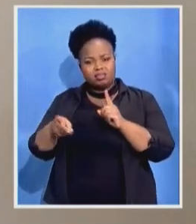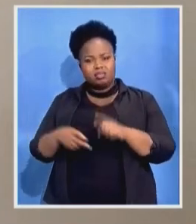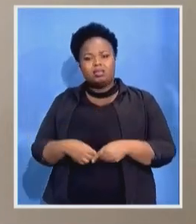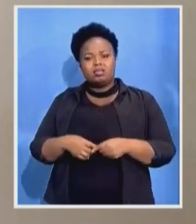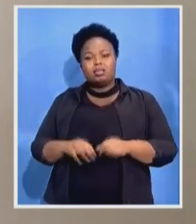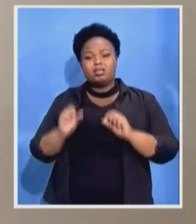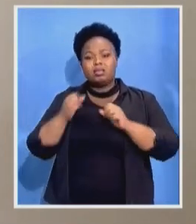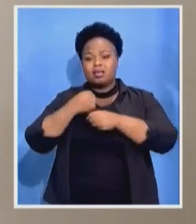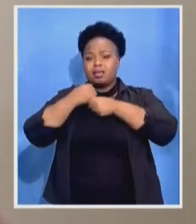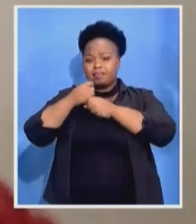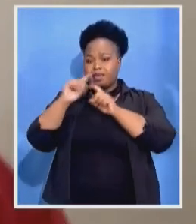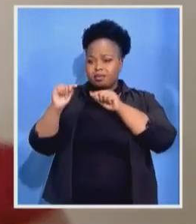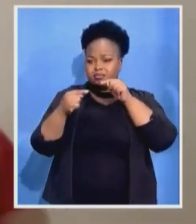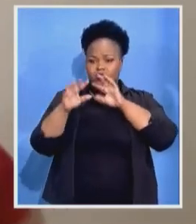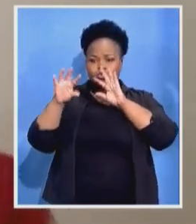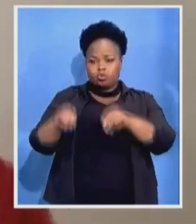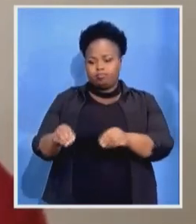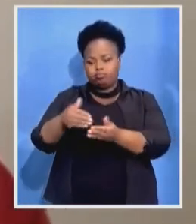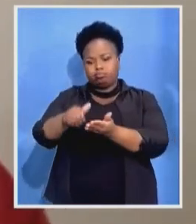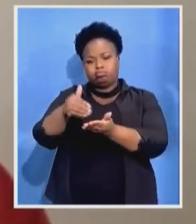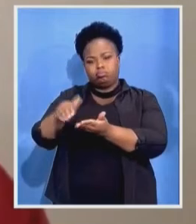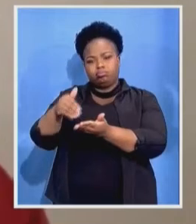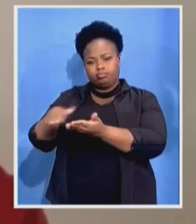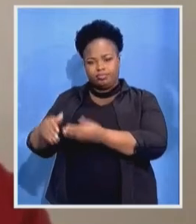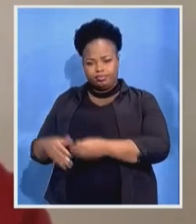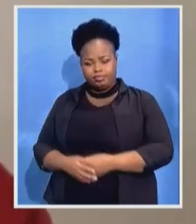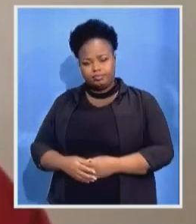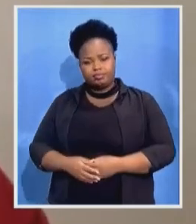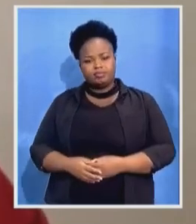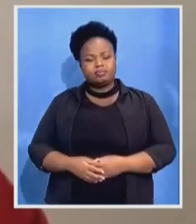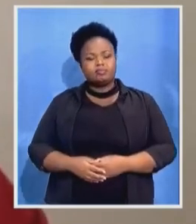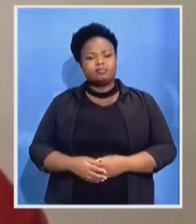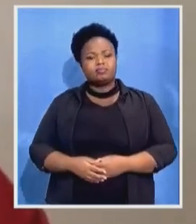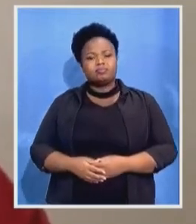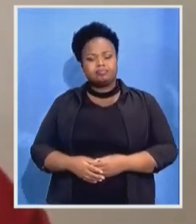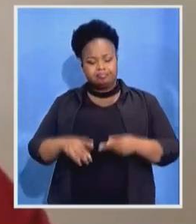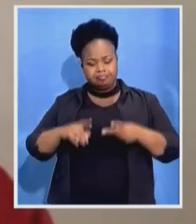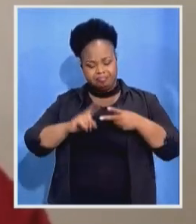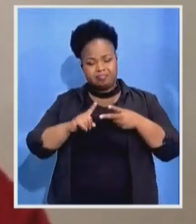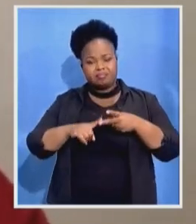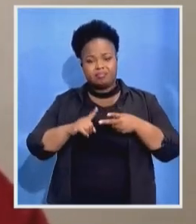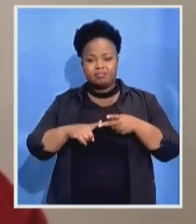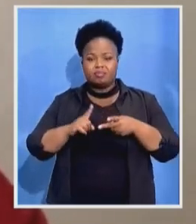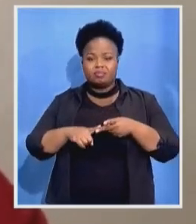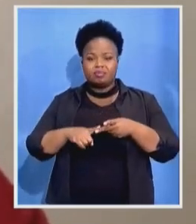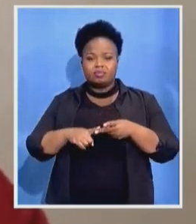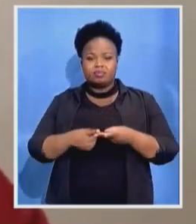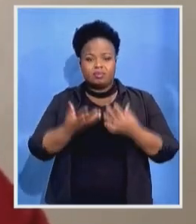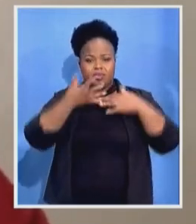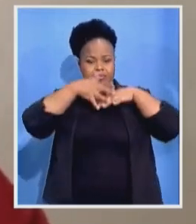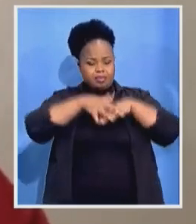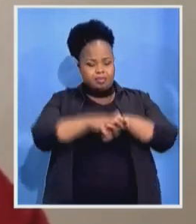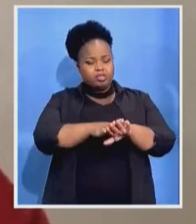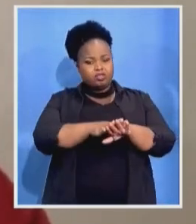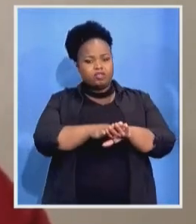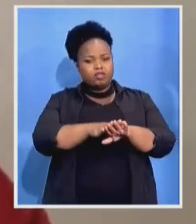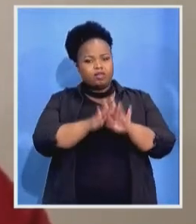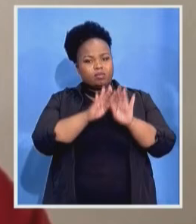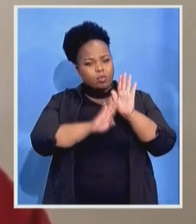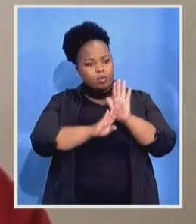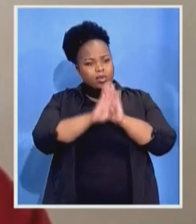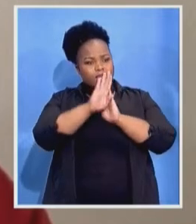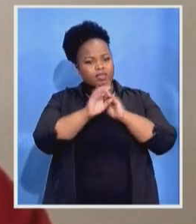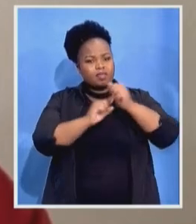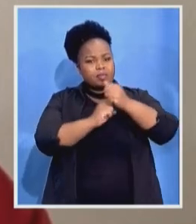also focus on supporting the implementation of the progressive pillars of the Economic Reconstruction